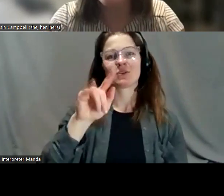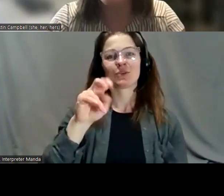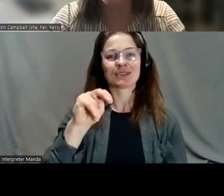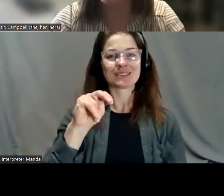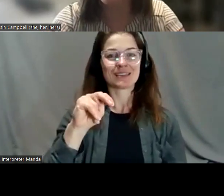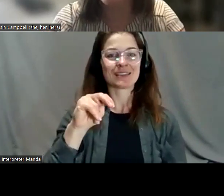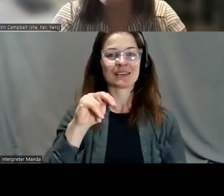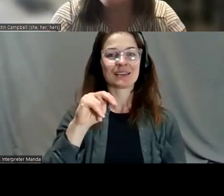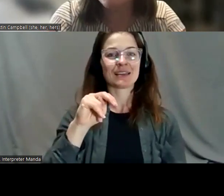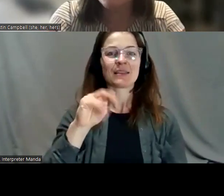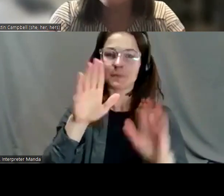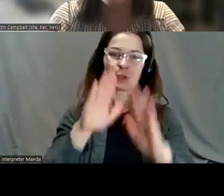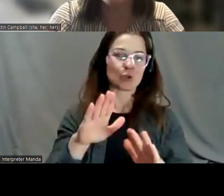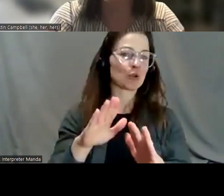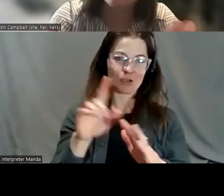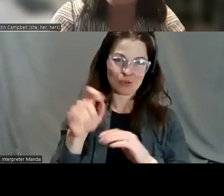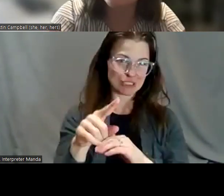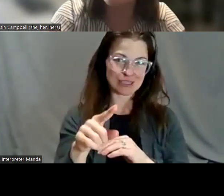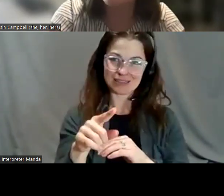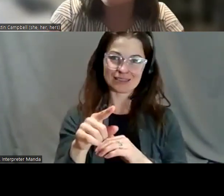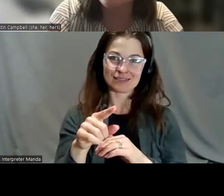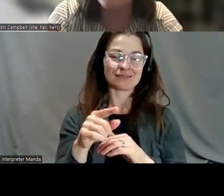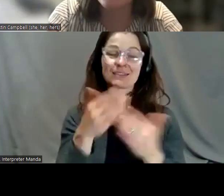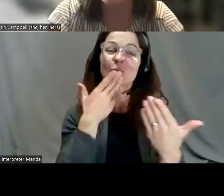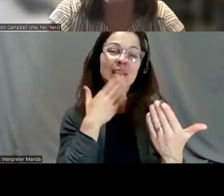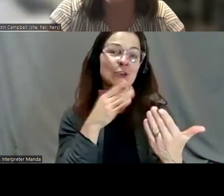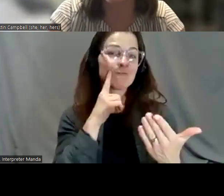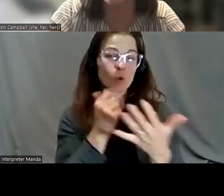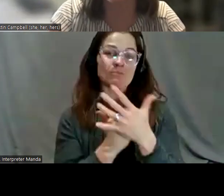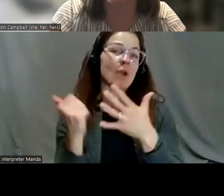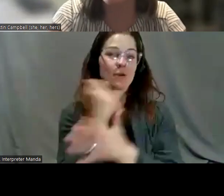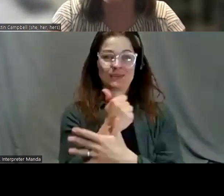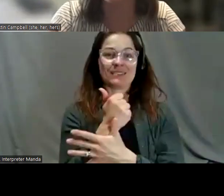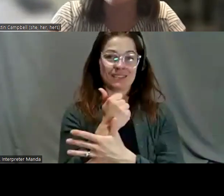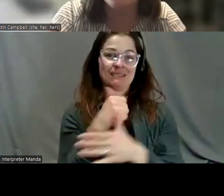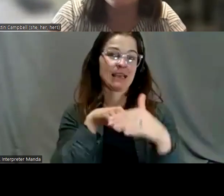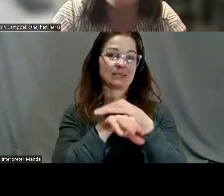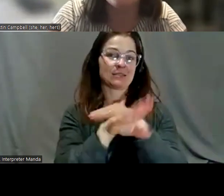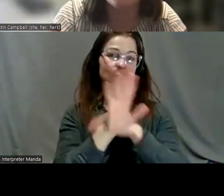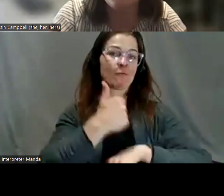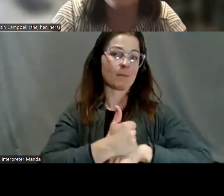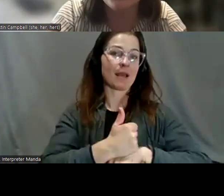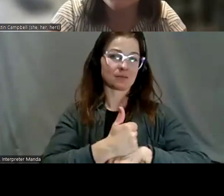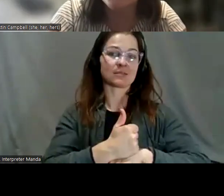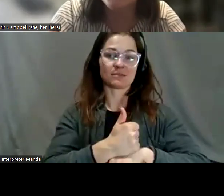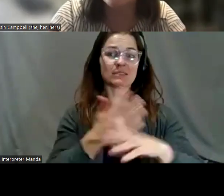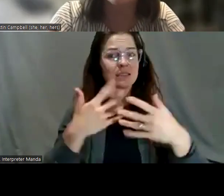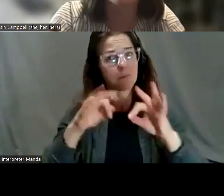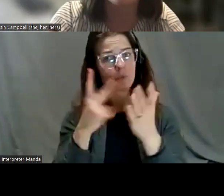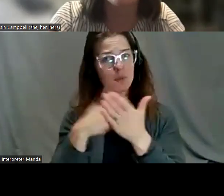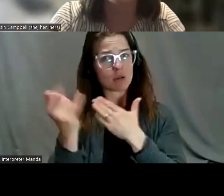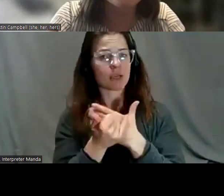that question. That would be a great opportunity. First, thank you for prioritizing having accessible formats for important projects like